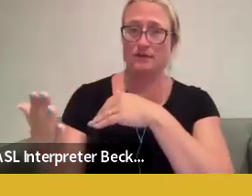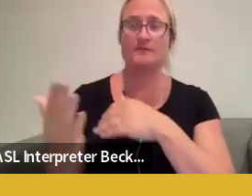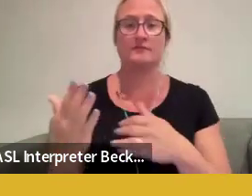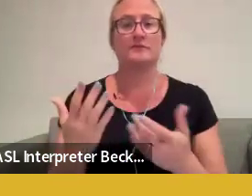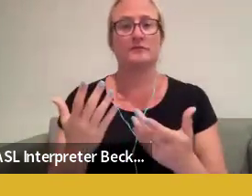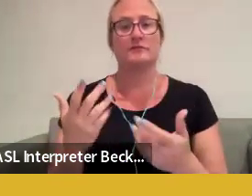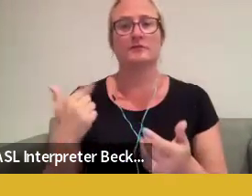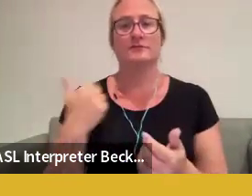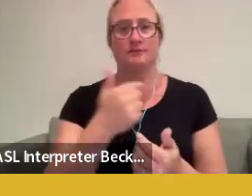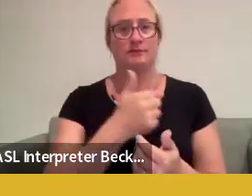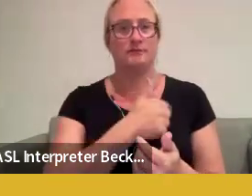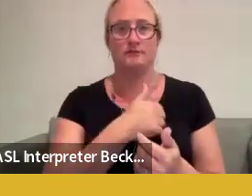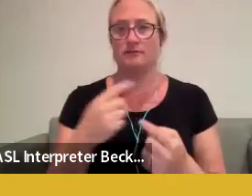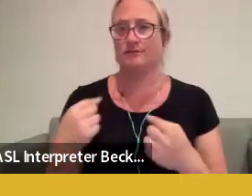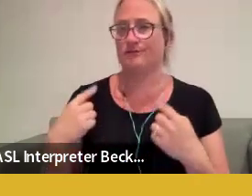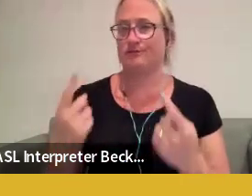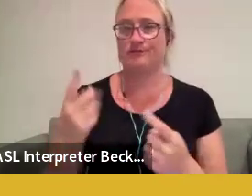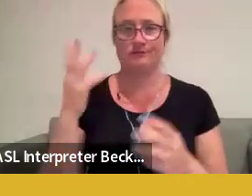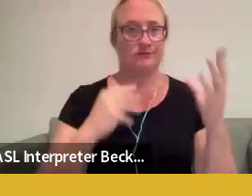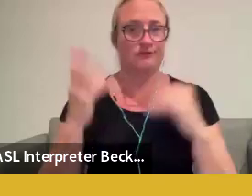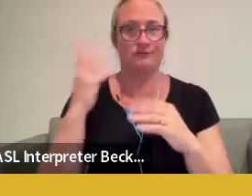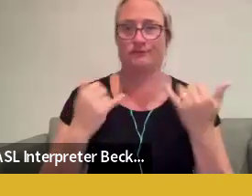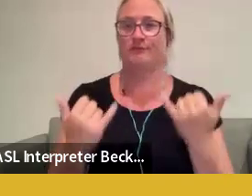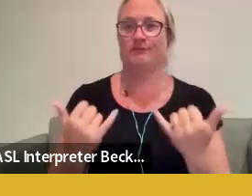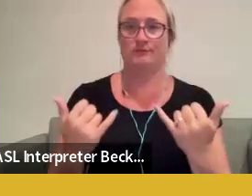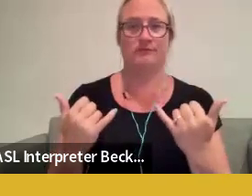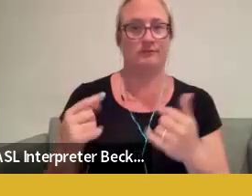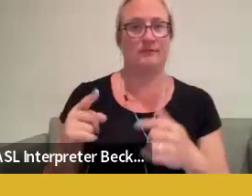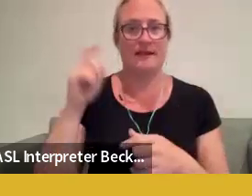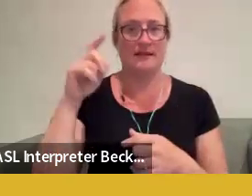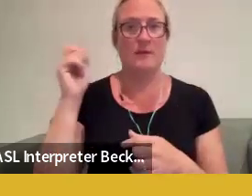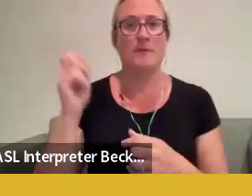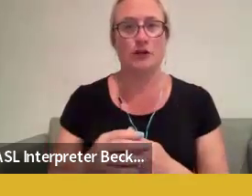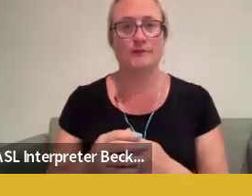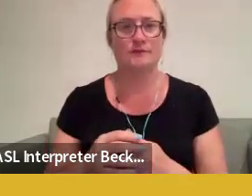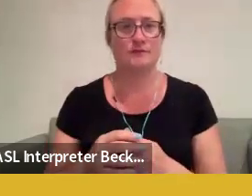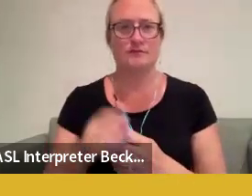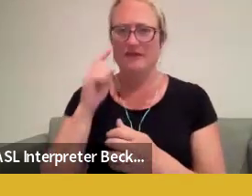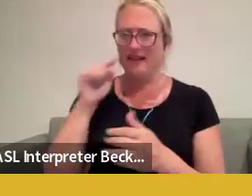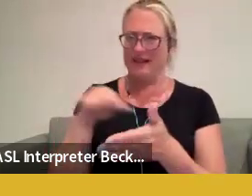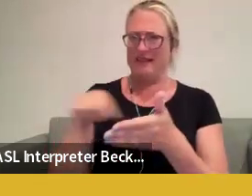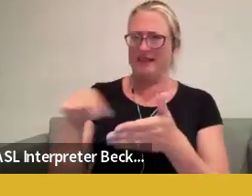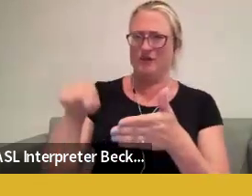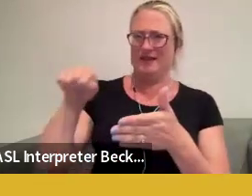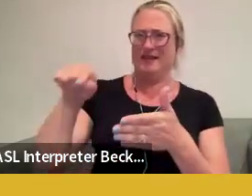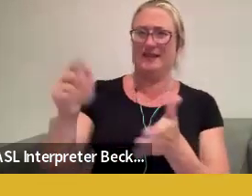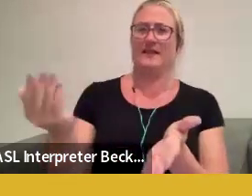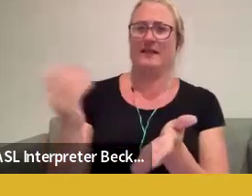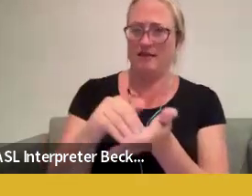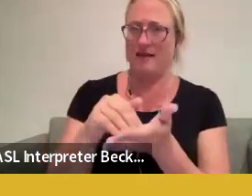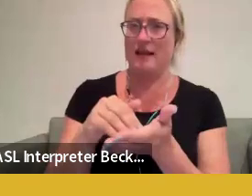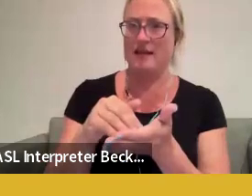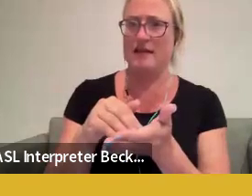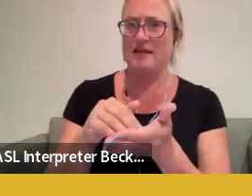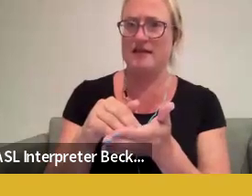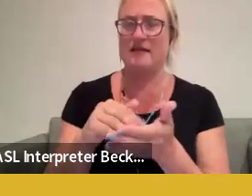we have definitely experienced this summer already. I think at the end of this week, we might be falling into this category. So